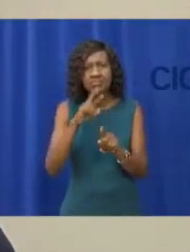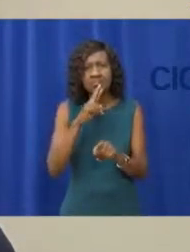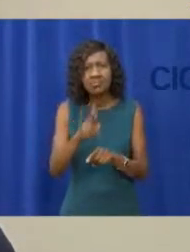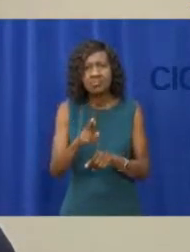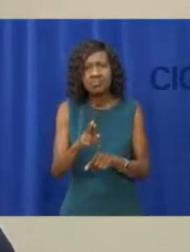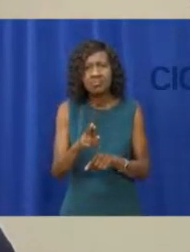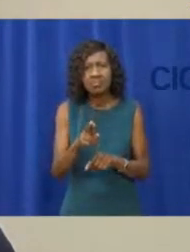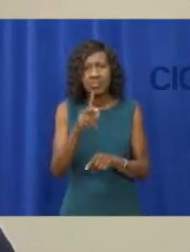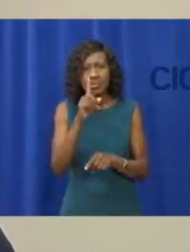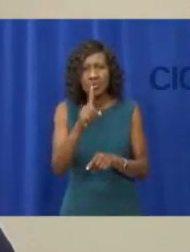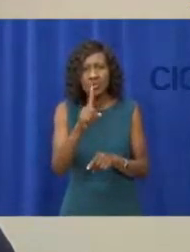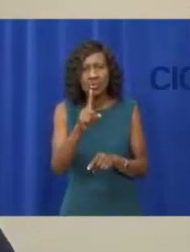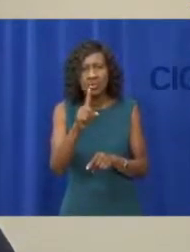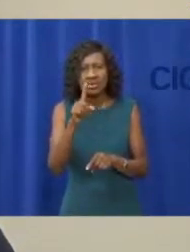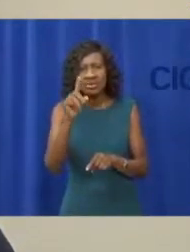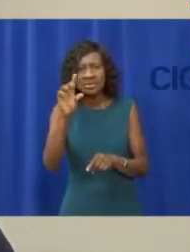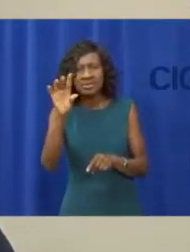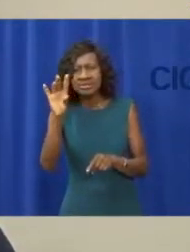are